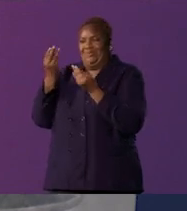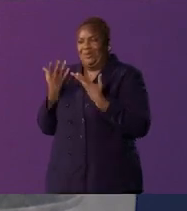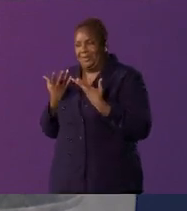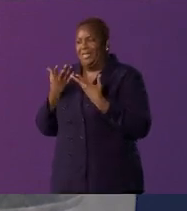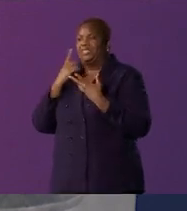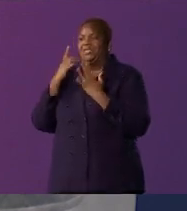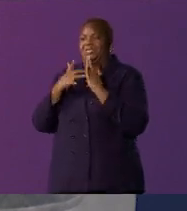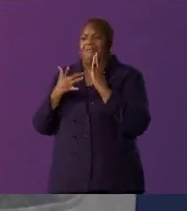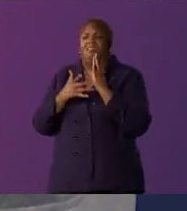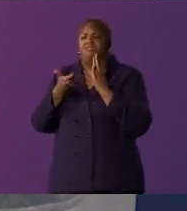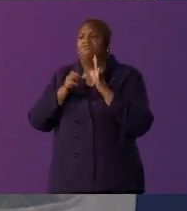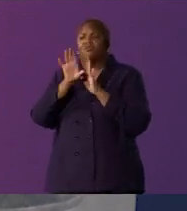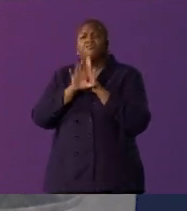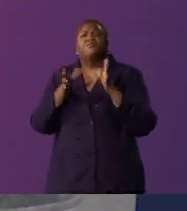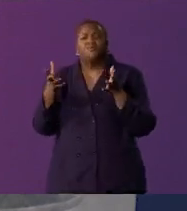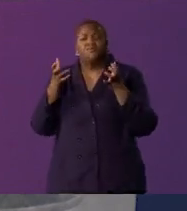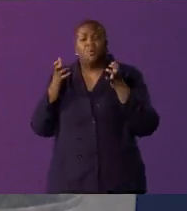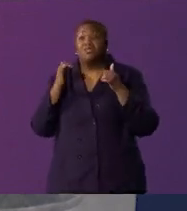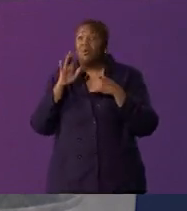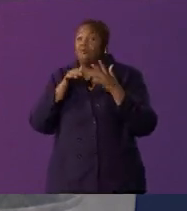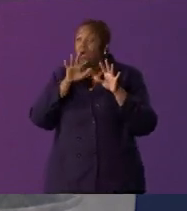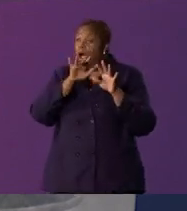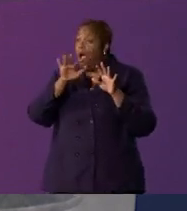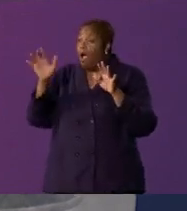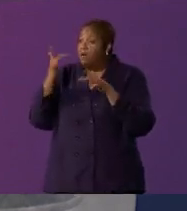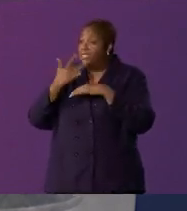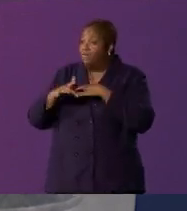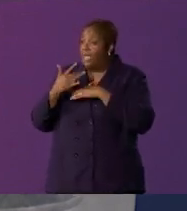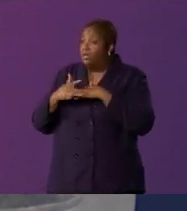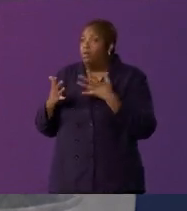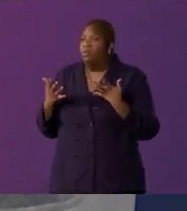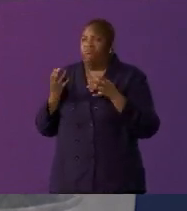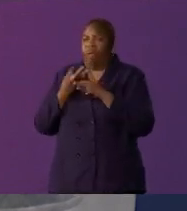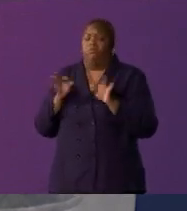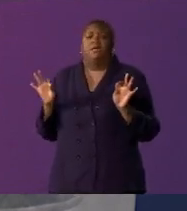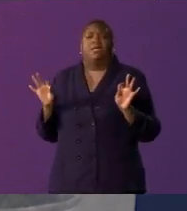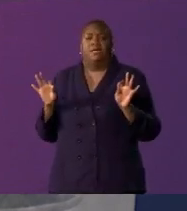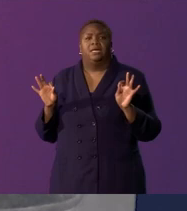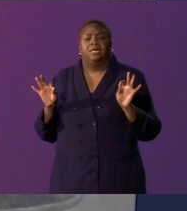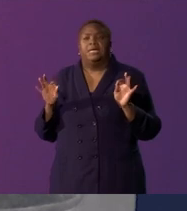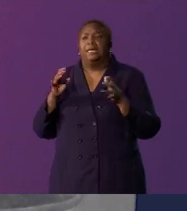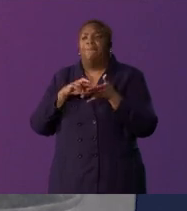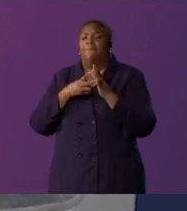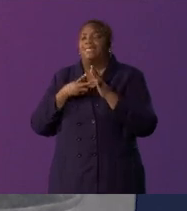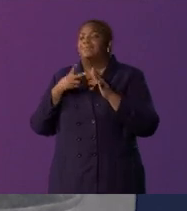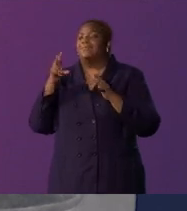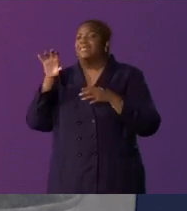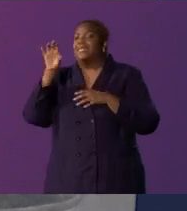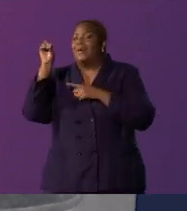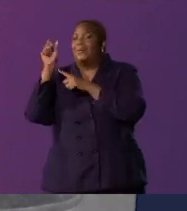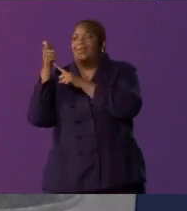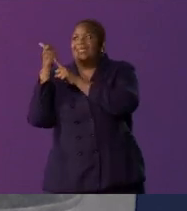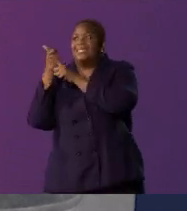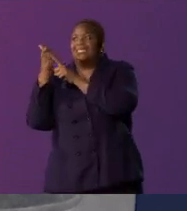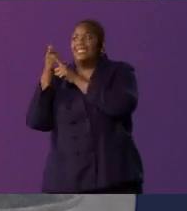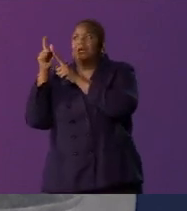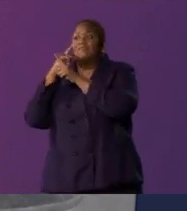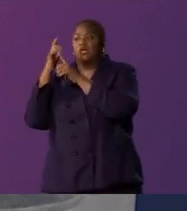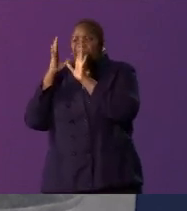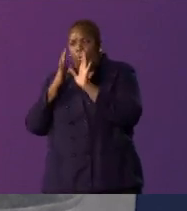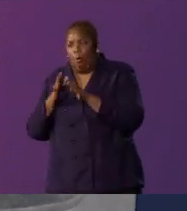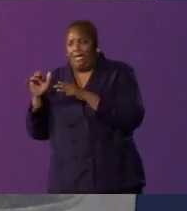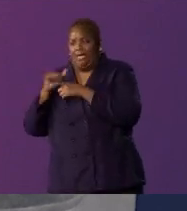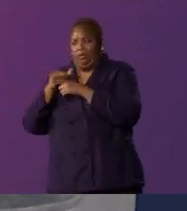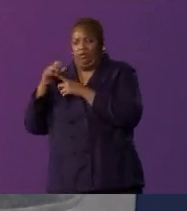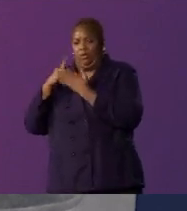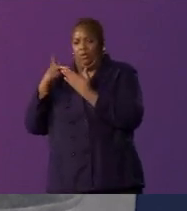want. When you have all of that available to you and it's so democratized, you don't need the company to do organized training programs